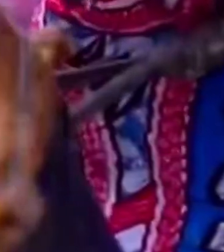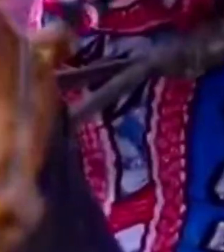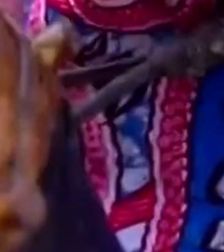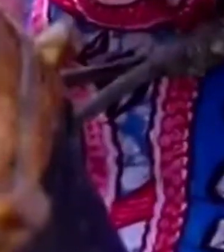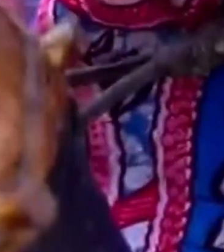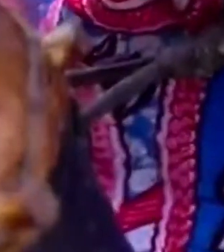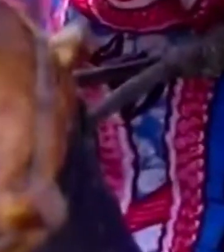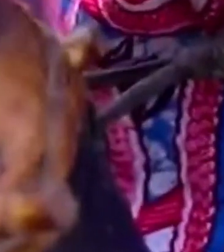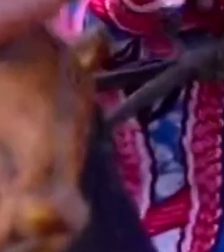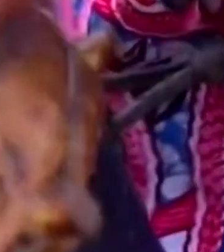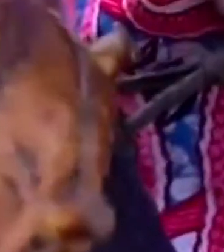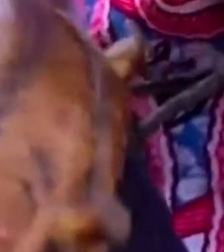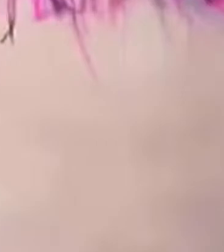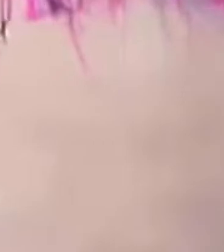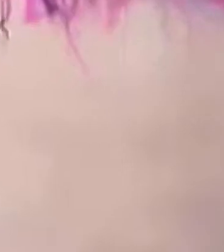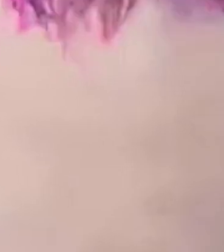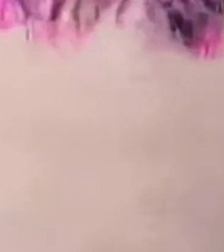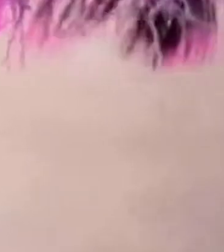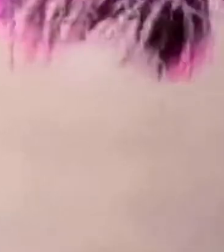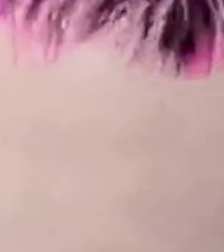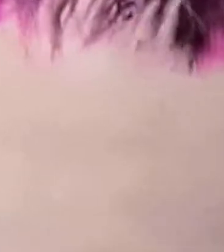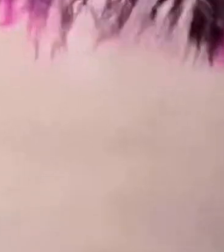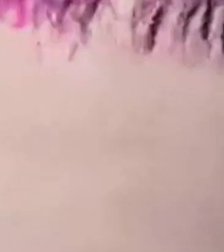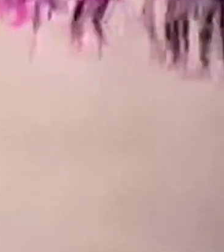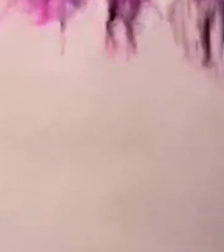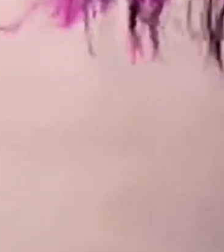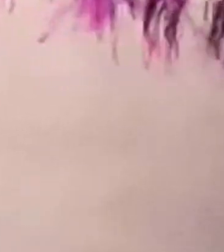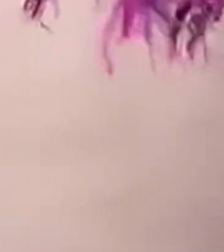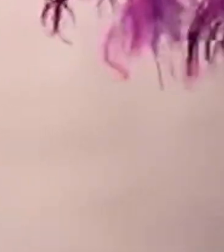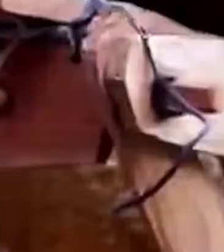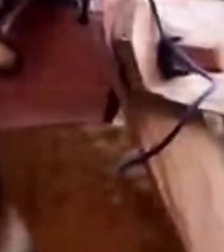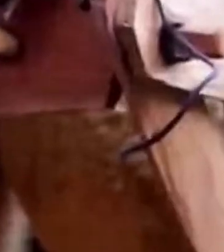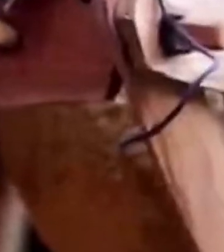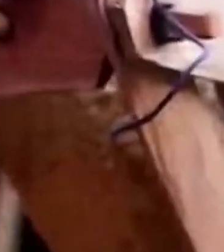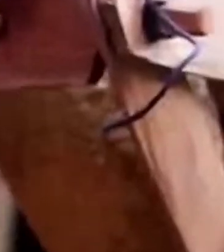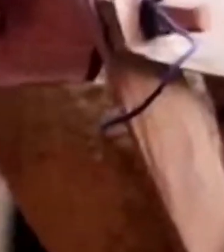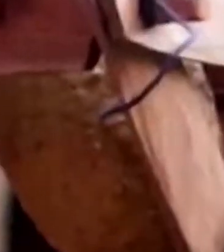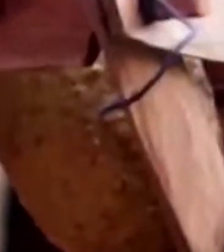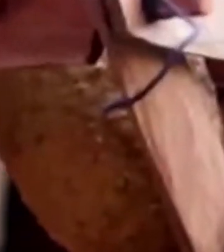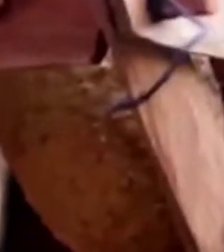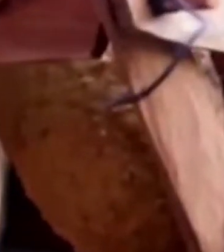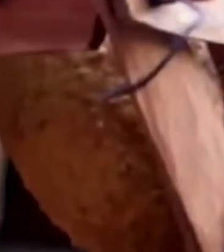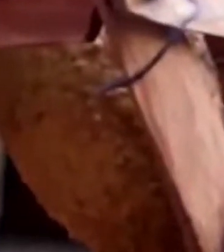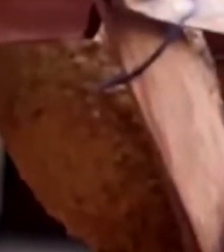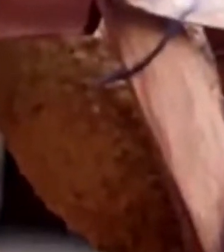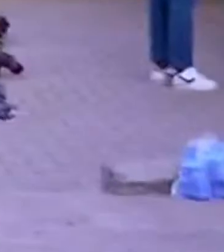that make up the unique fabric of Zambian society.